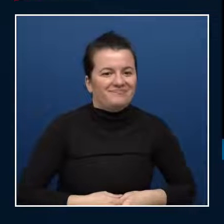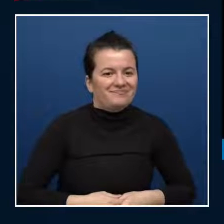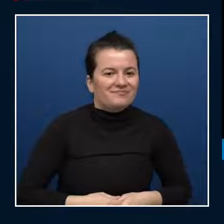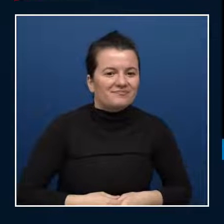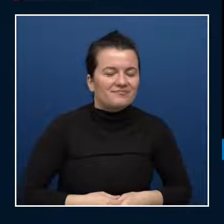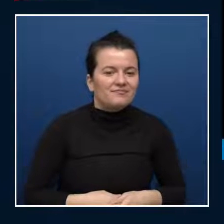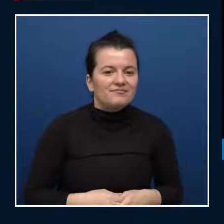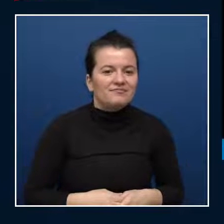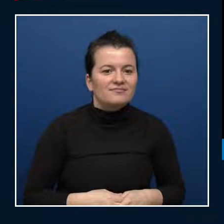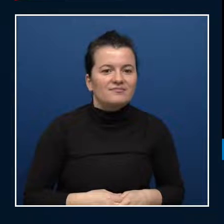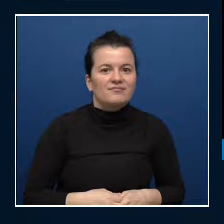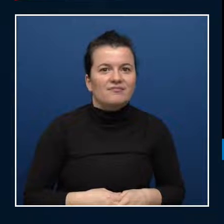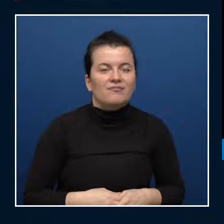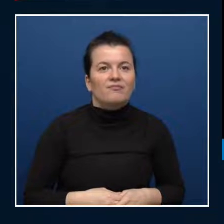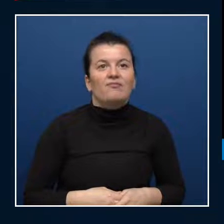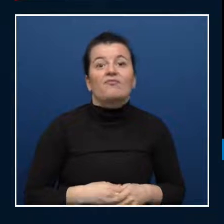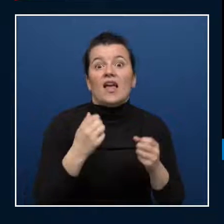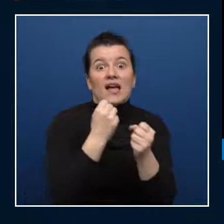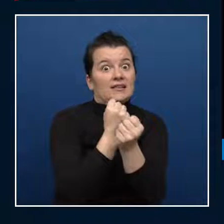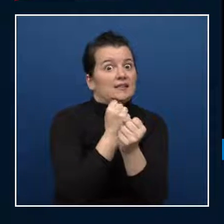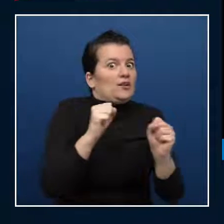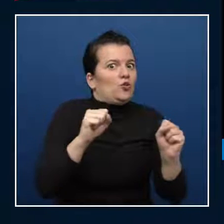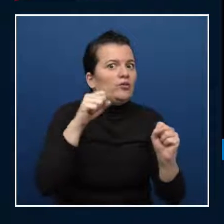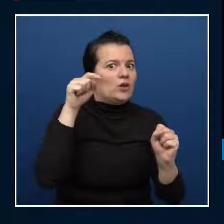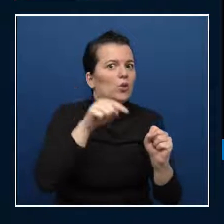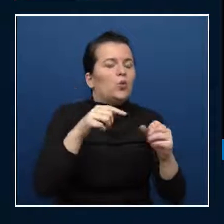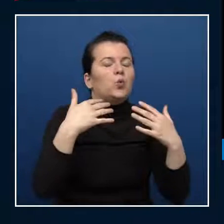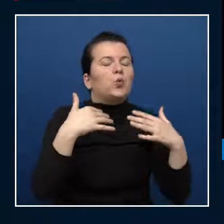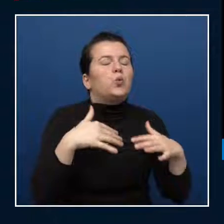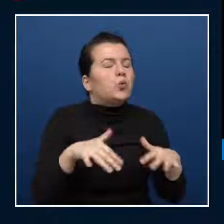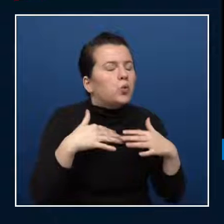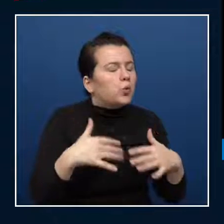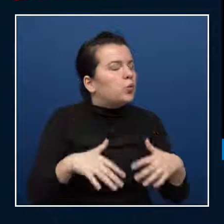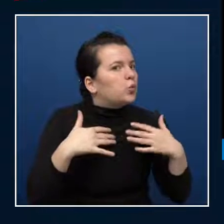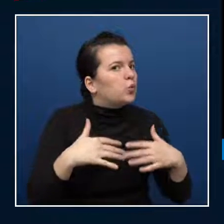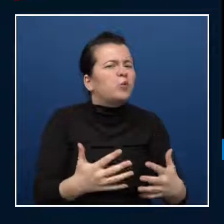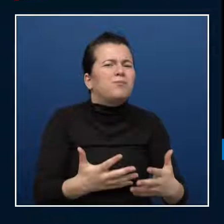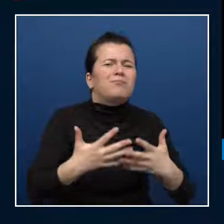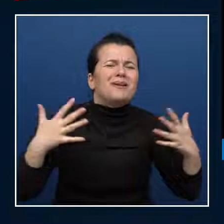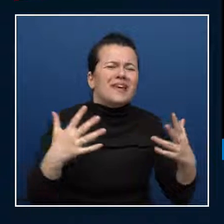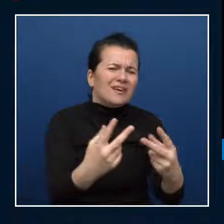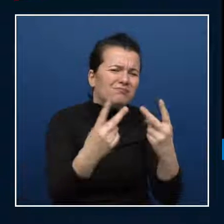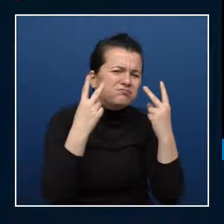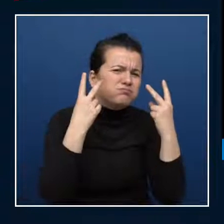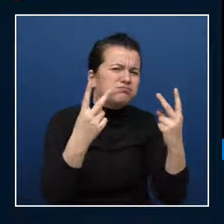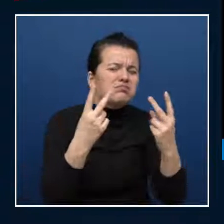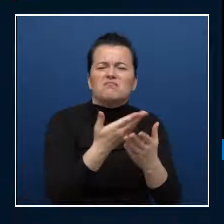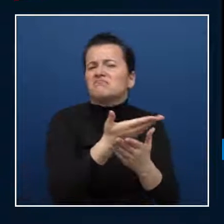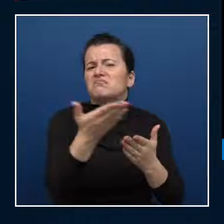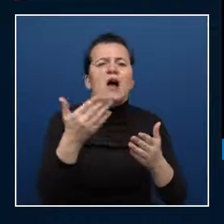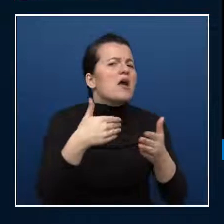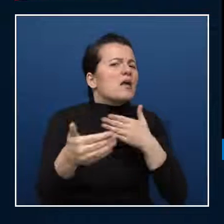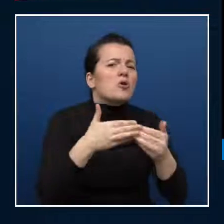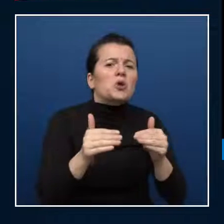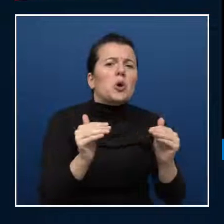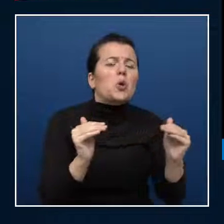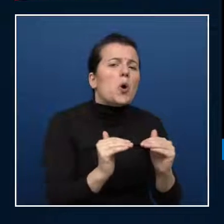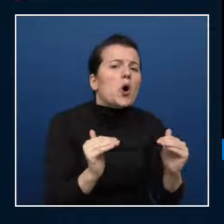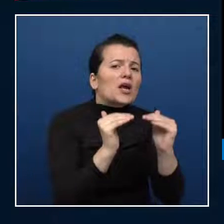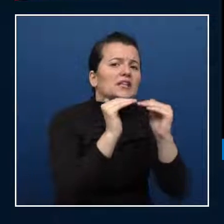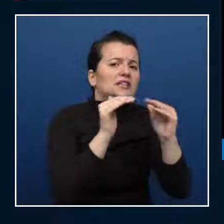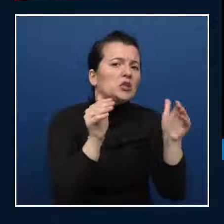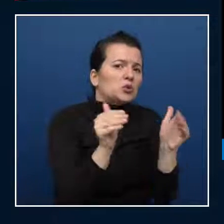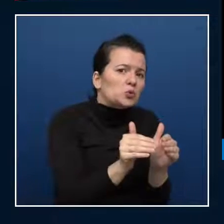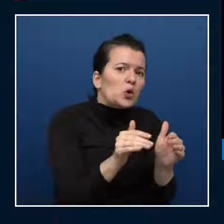Now, security is obviously a massive, important thing for every organisation, regardless of scale and regardless of how many customers you